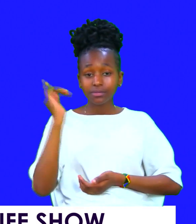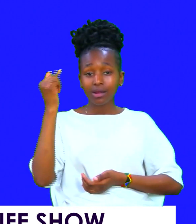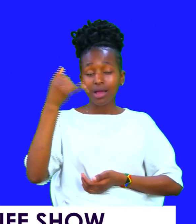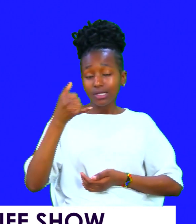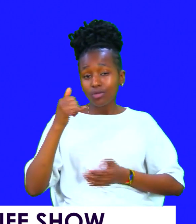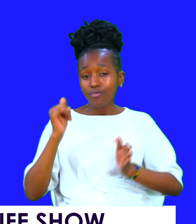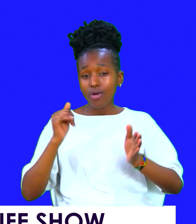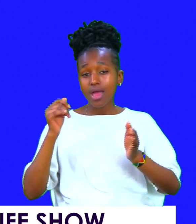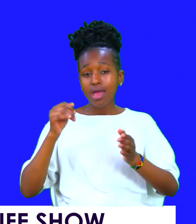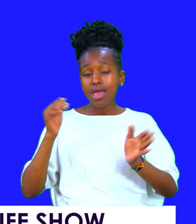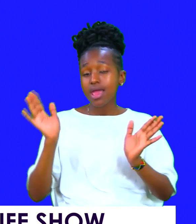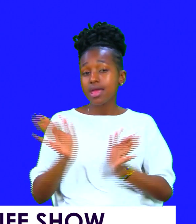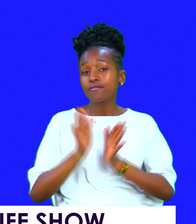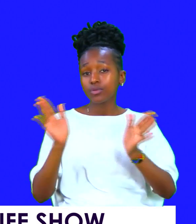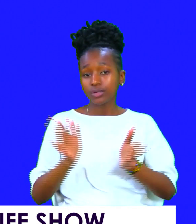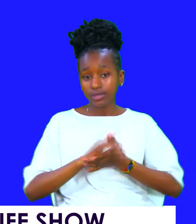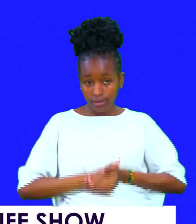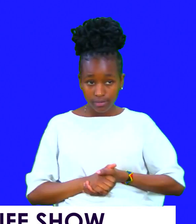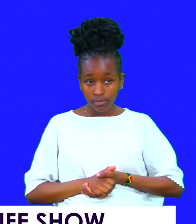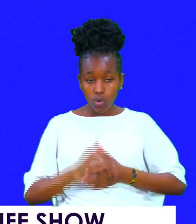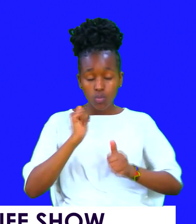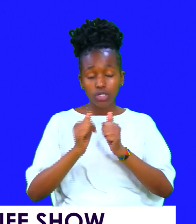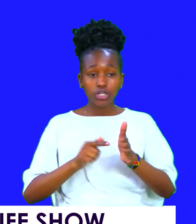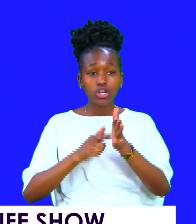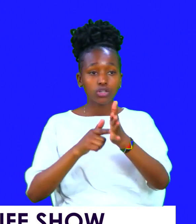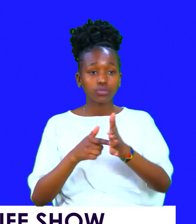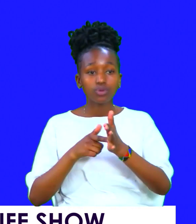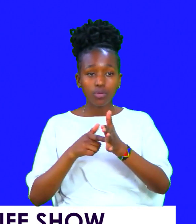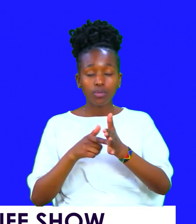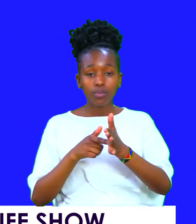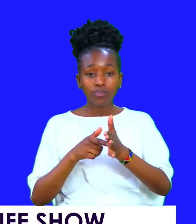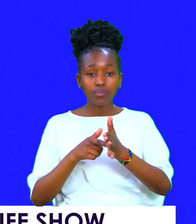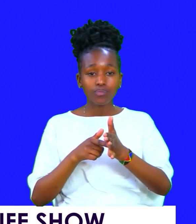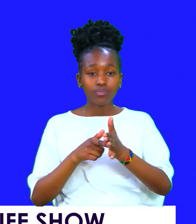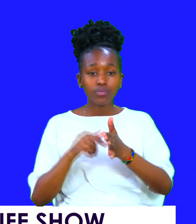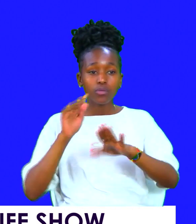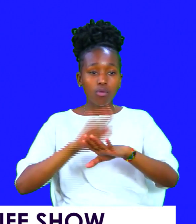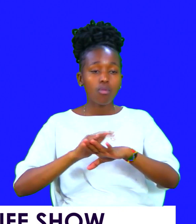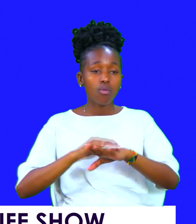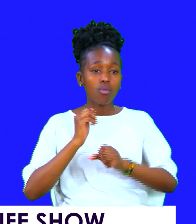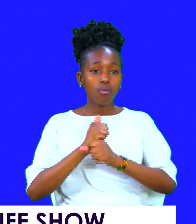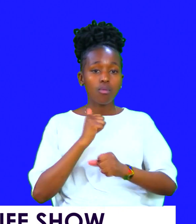influence demands that you bring out something that will create legacy.